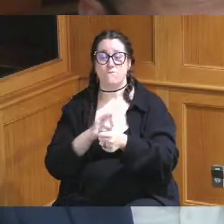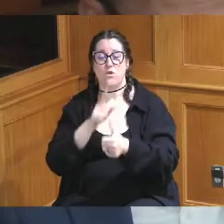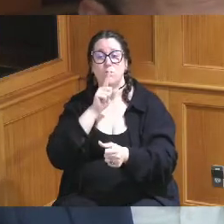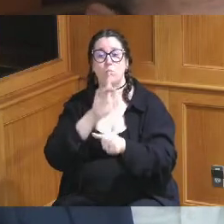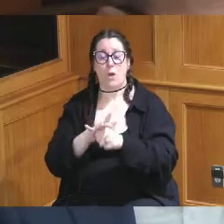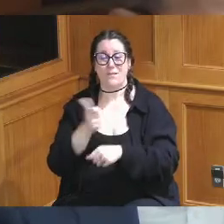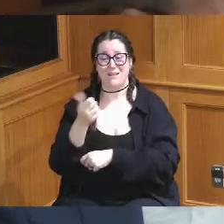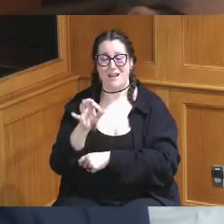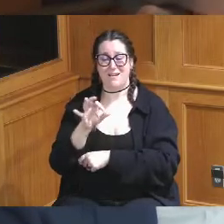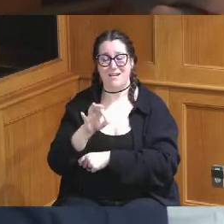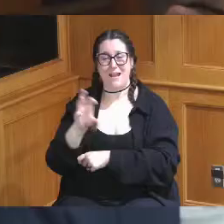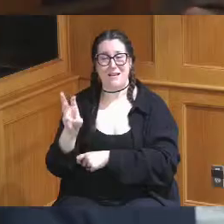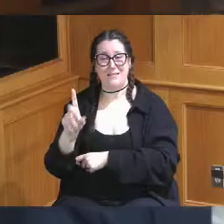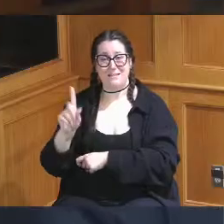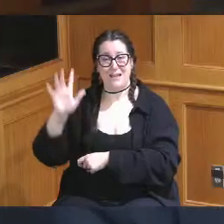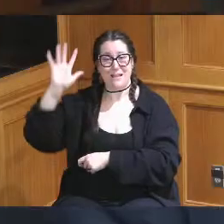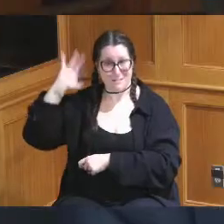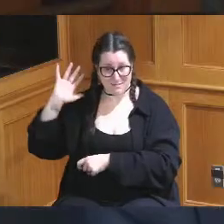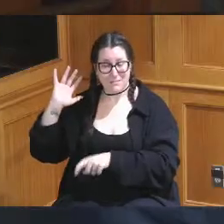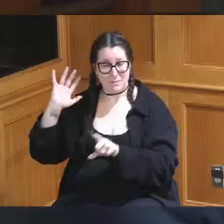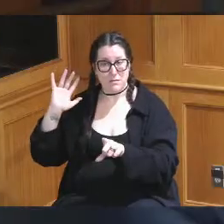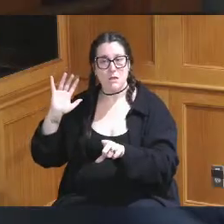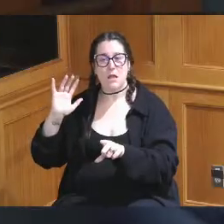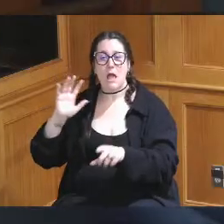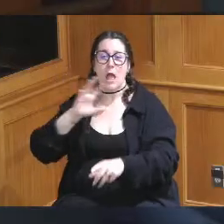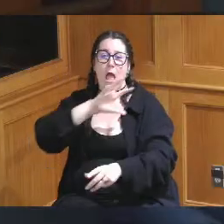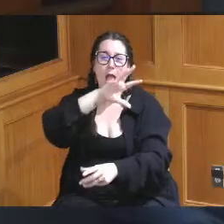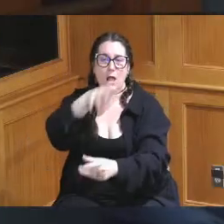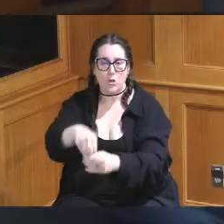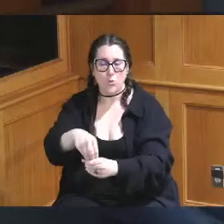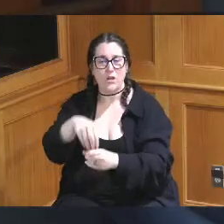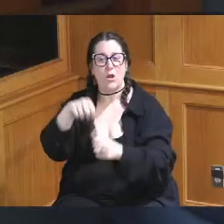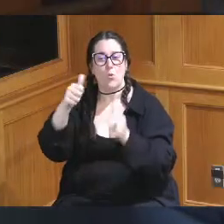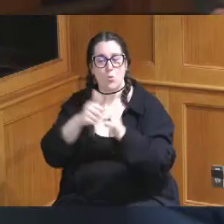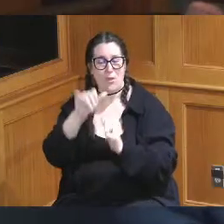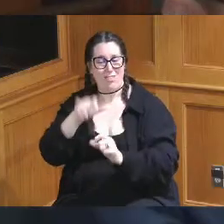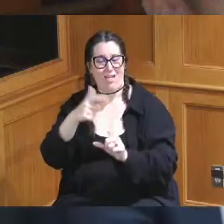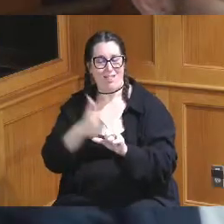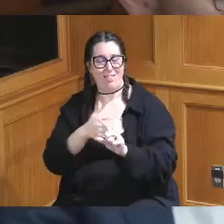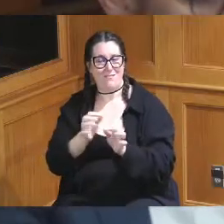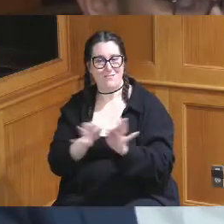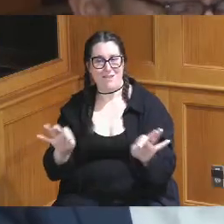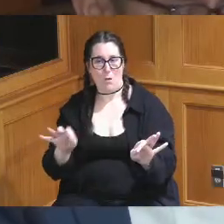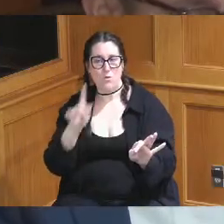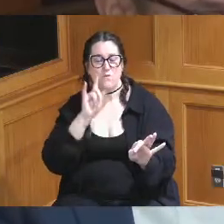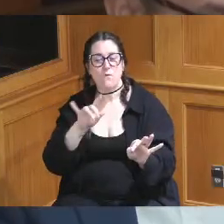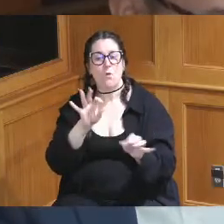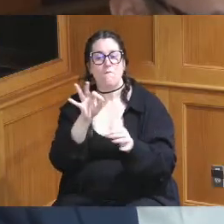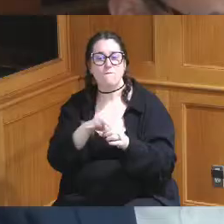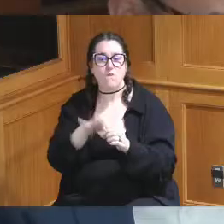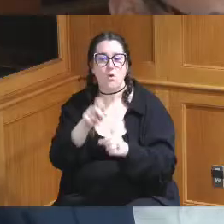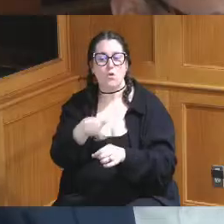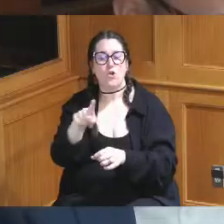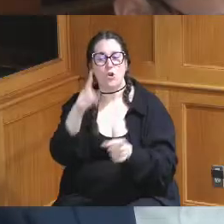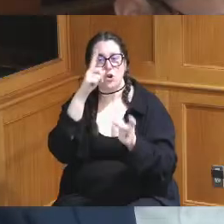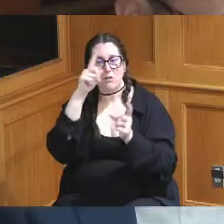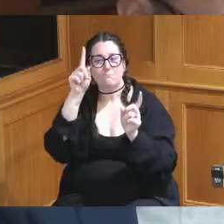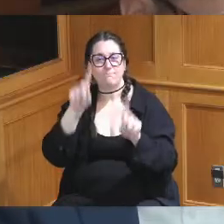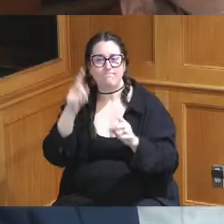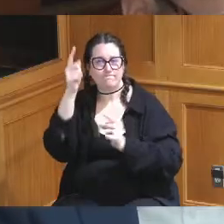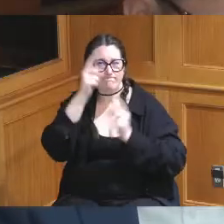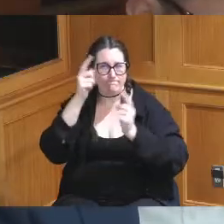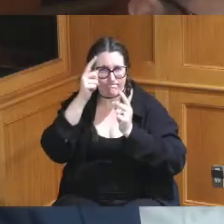1996 be explicitly included in the lease language for voter